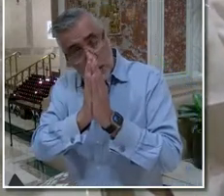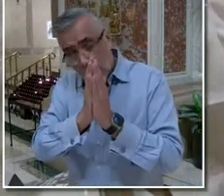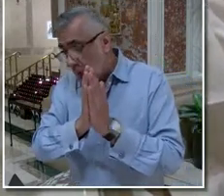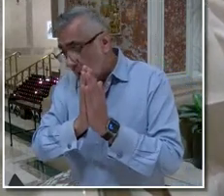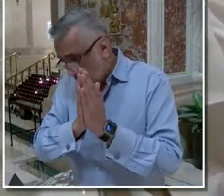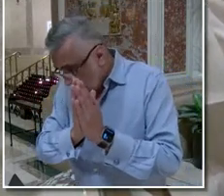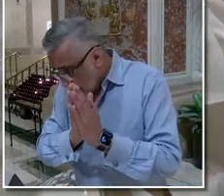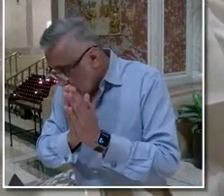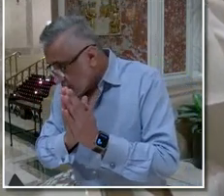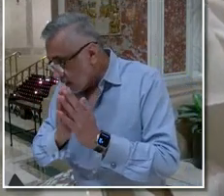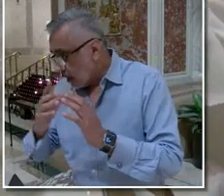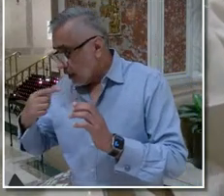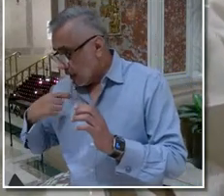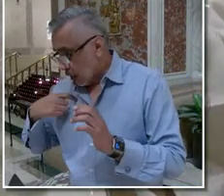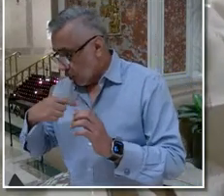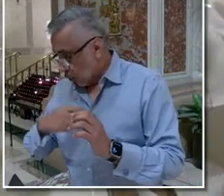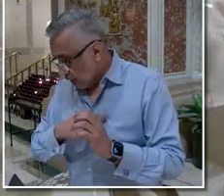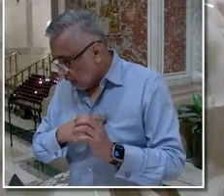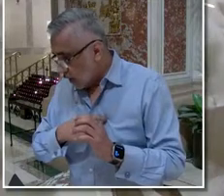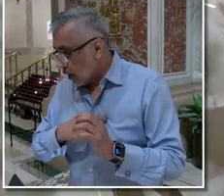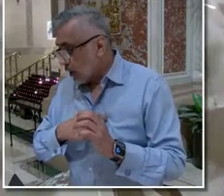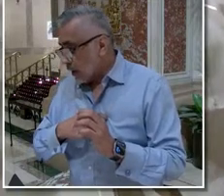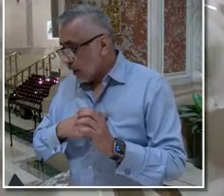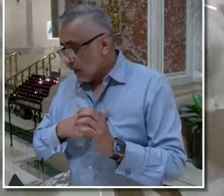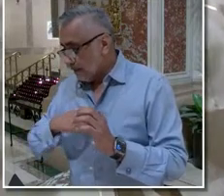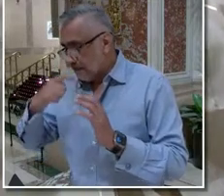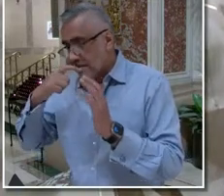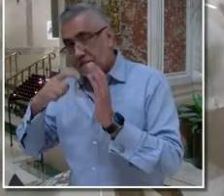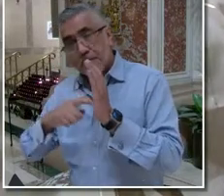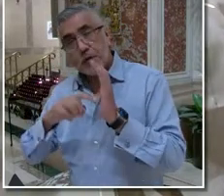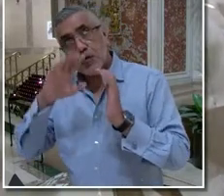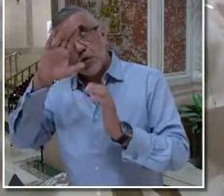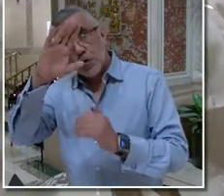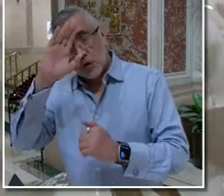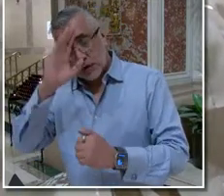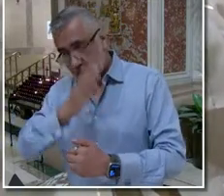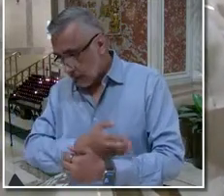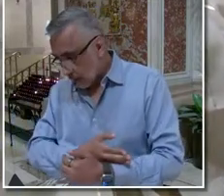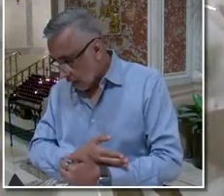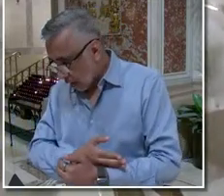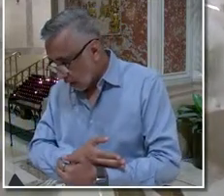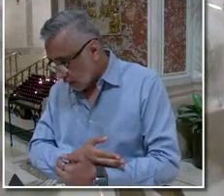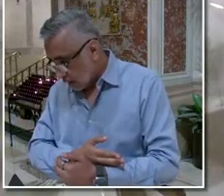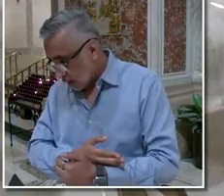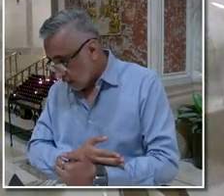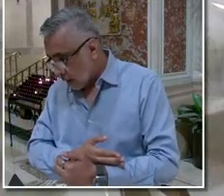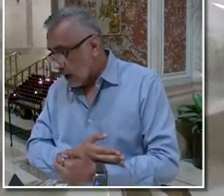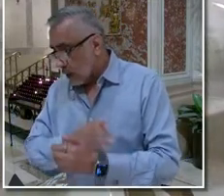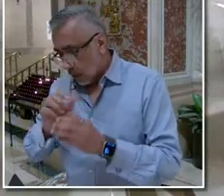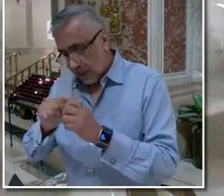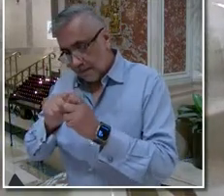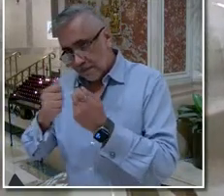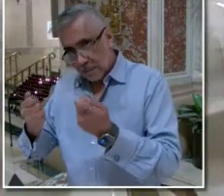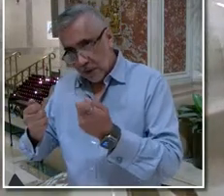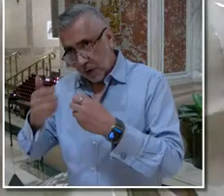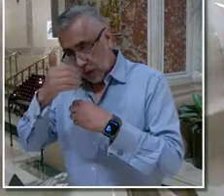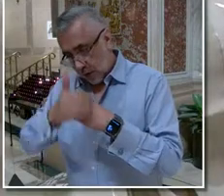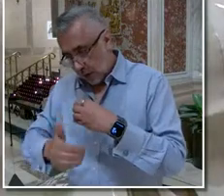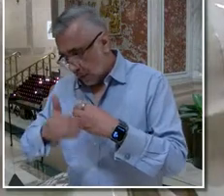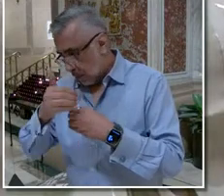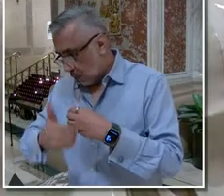ayúdanos a reconocer a tu Hijo en la fracción del pan